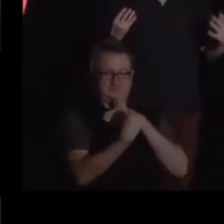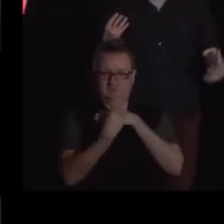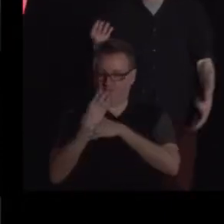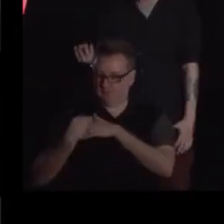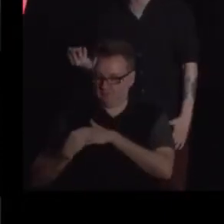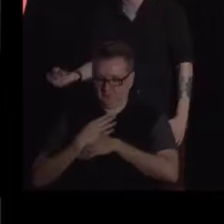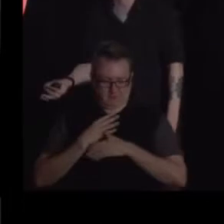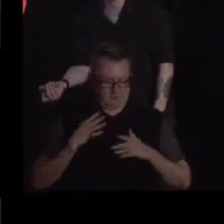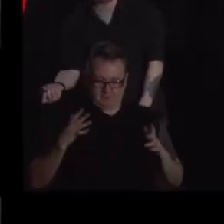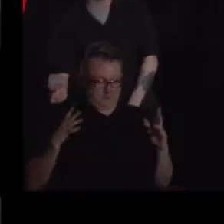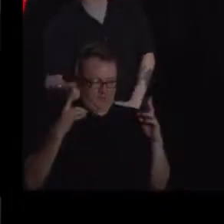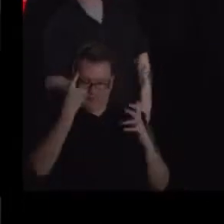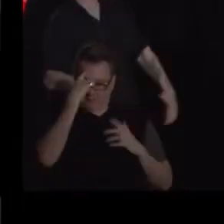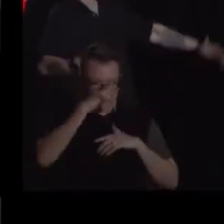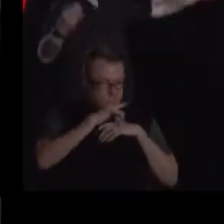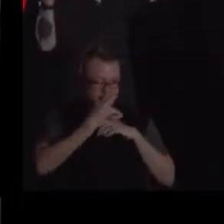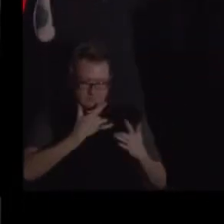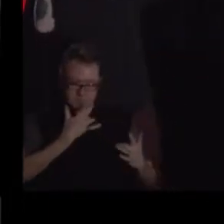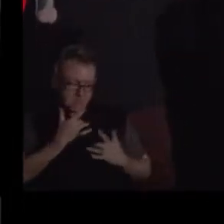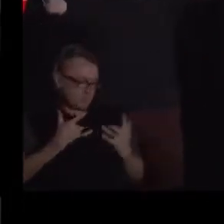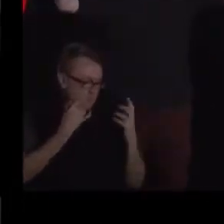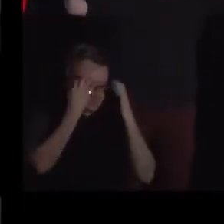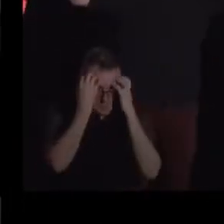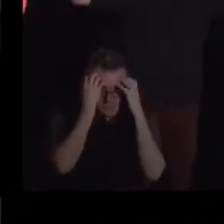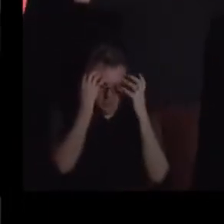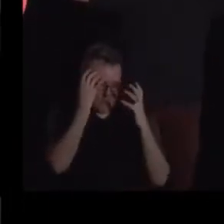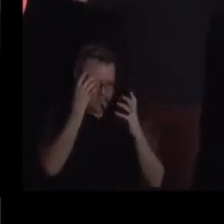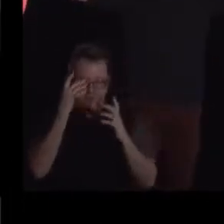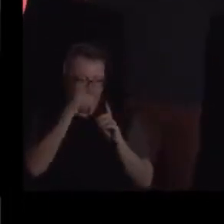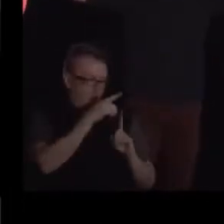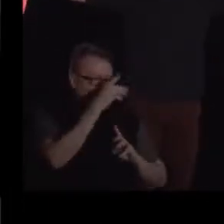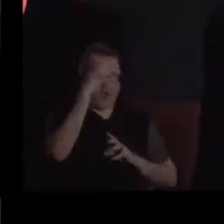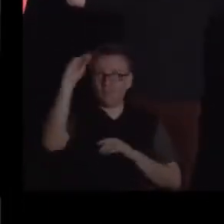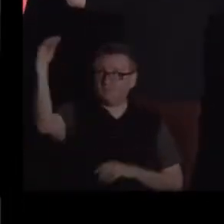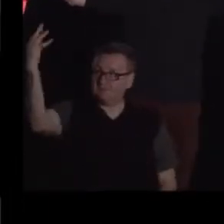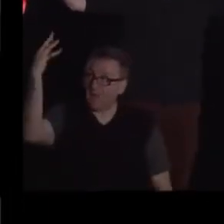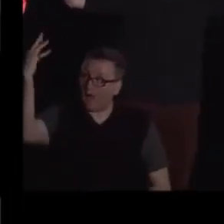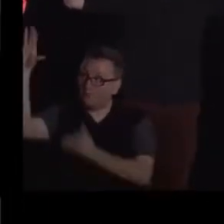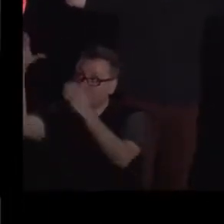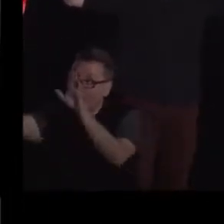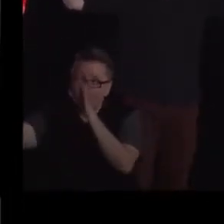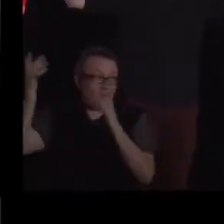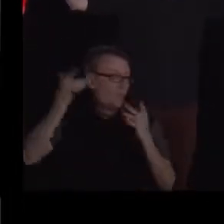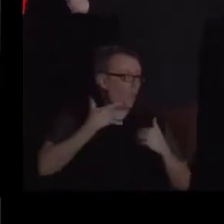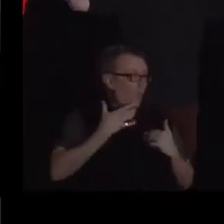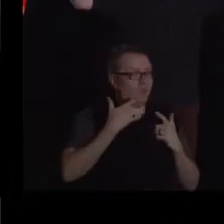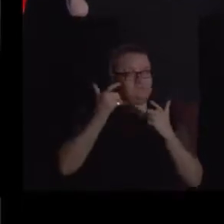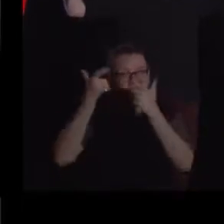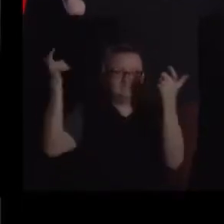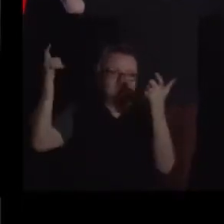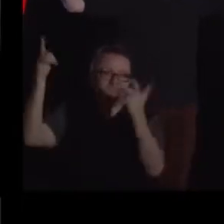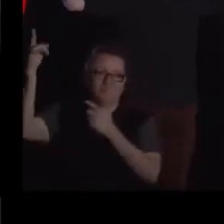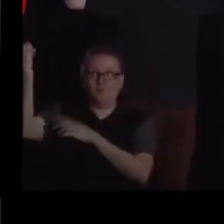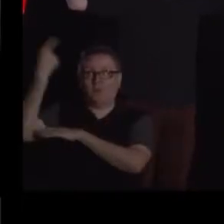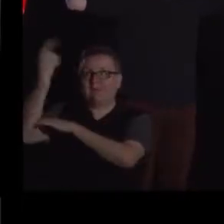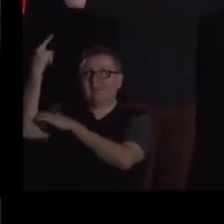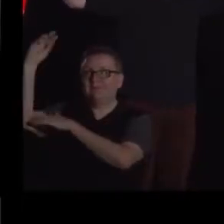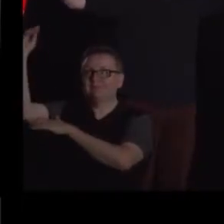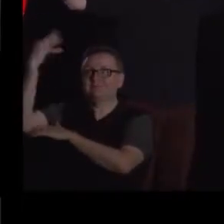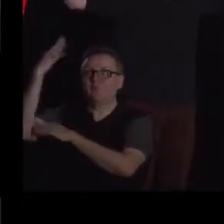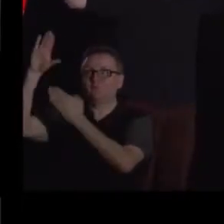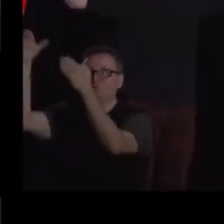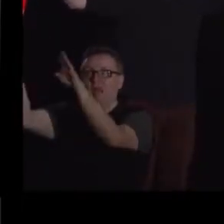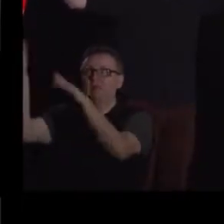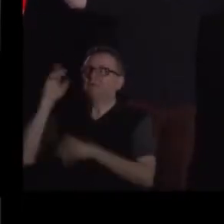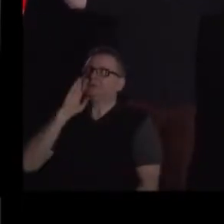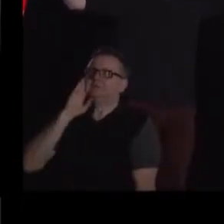and push you in different directions, of things to worry about, and whether it's on this almighty, massive scale of worry, which is one day the sun